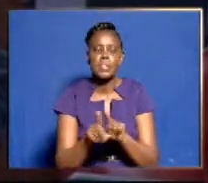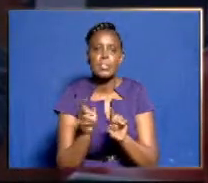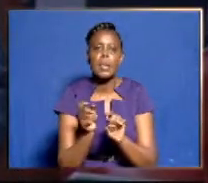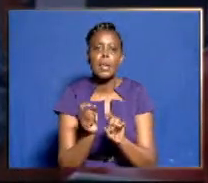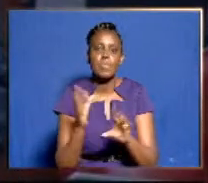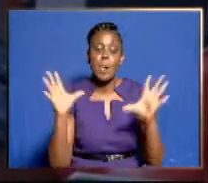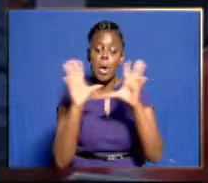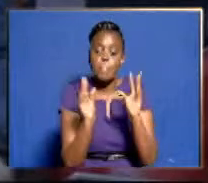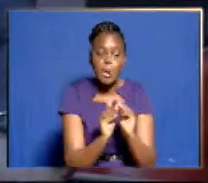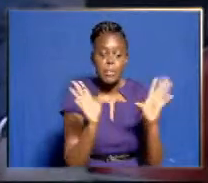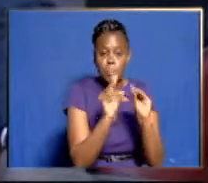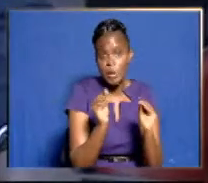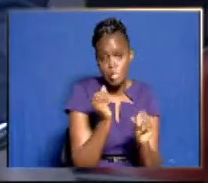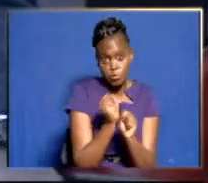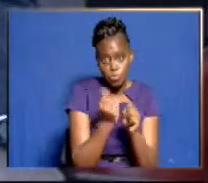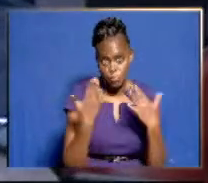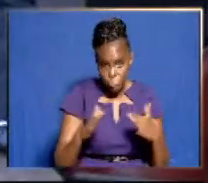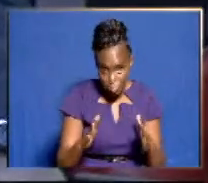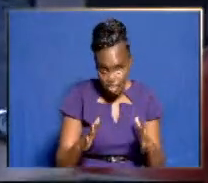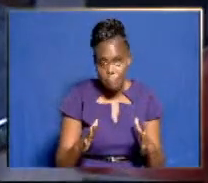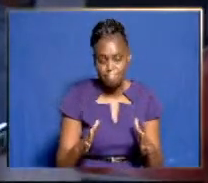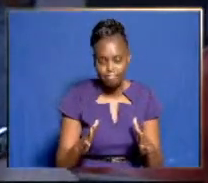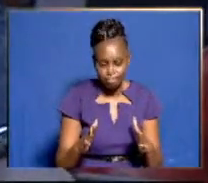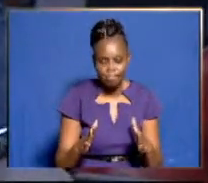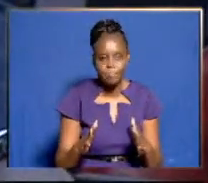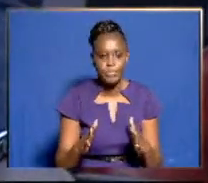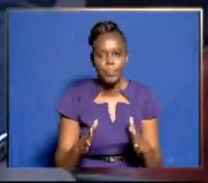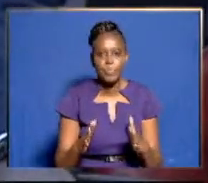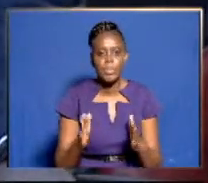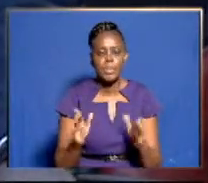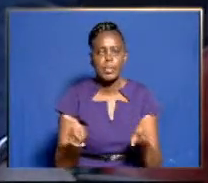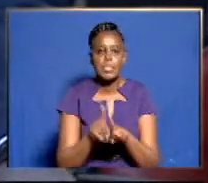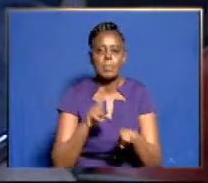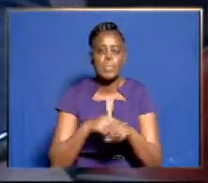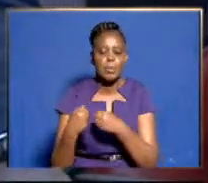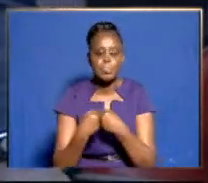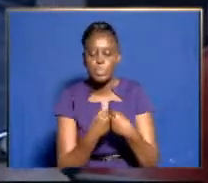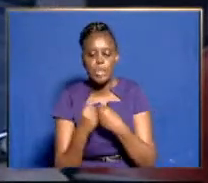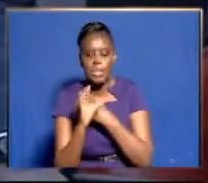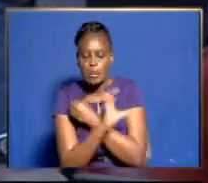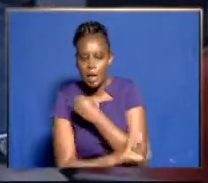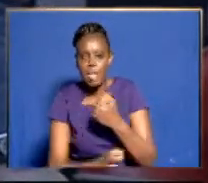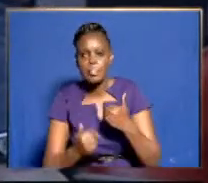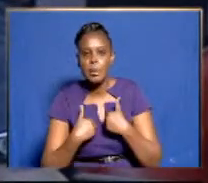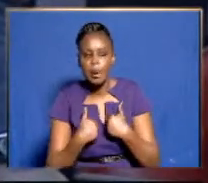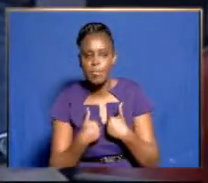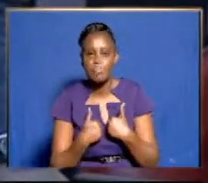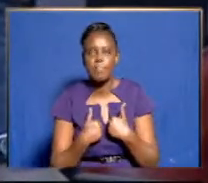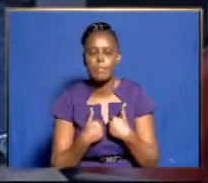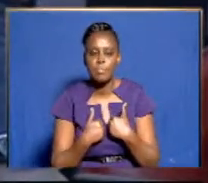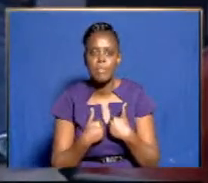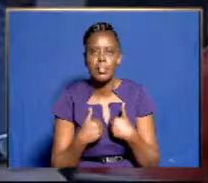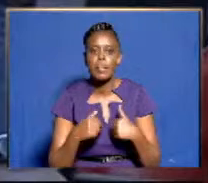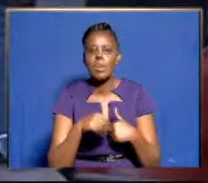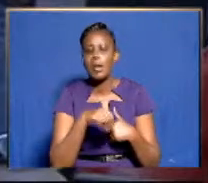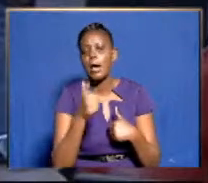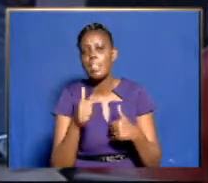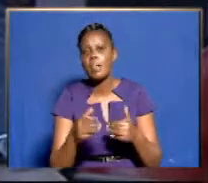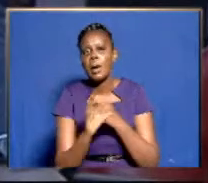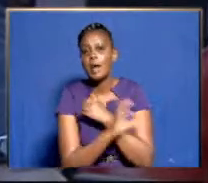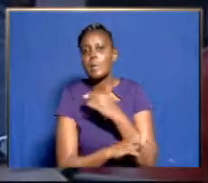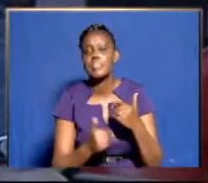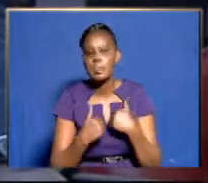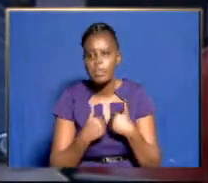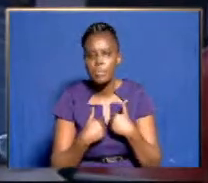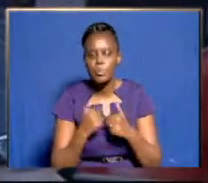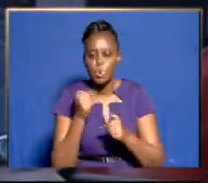our budget, even as we deal with the challenges that this country is going through, just like any other country,